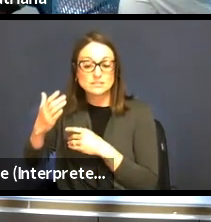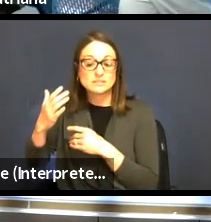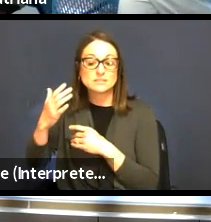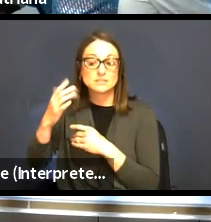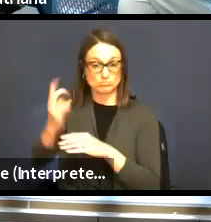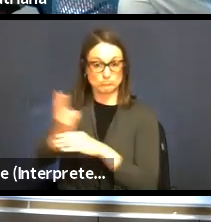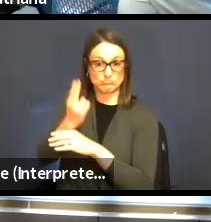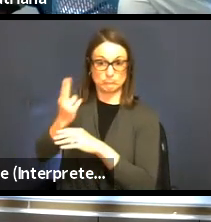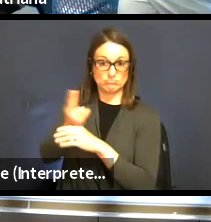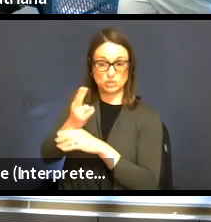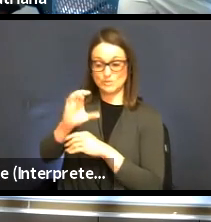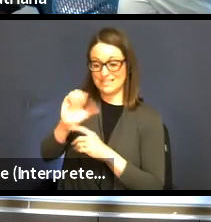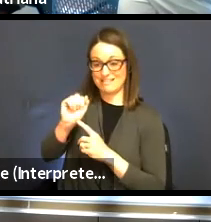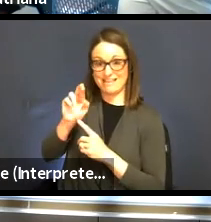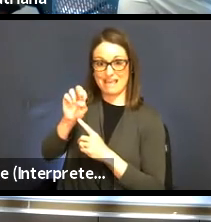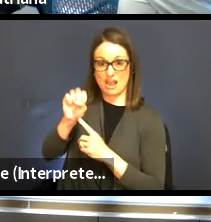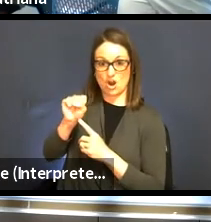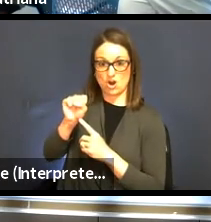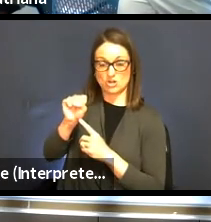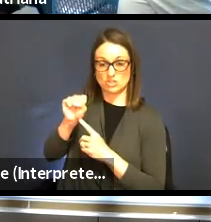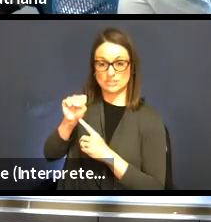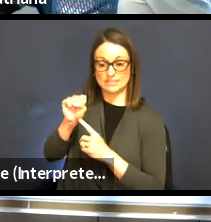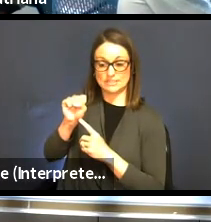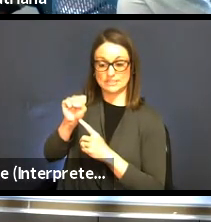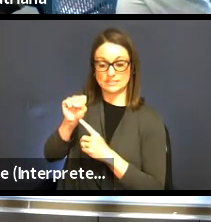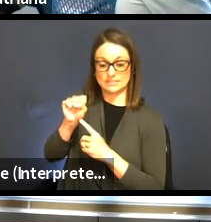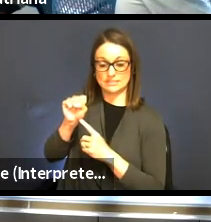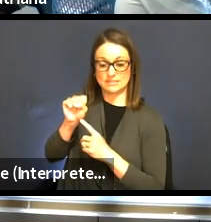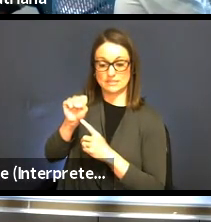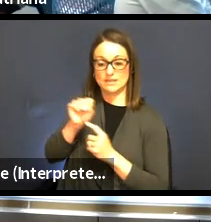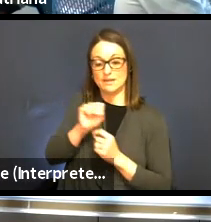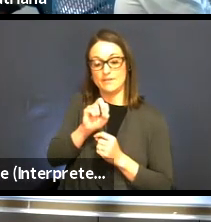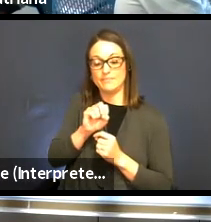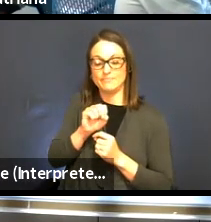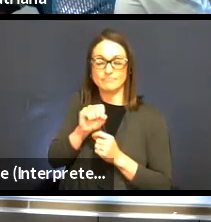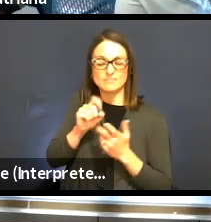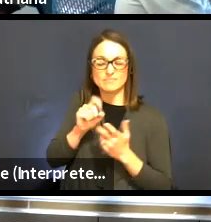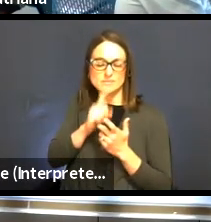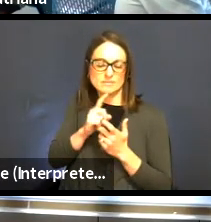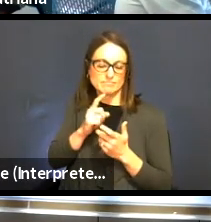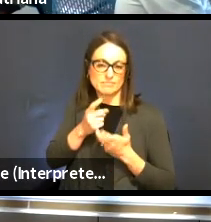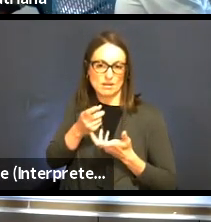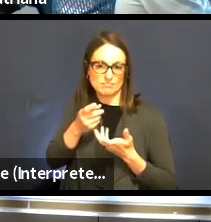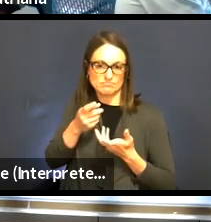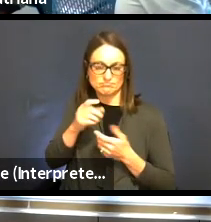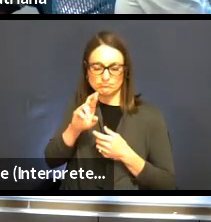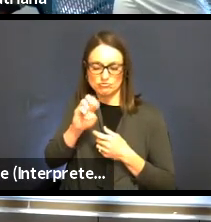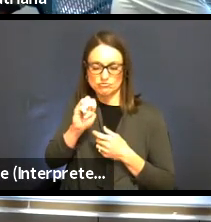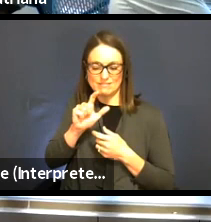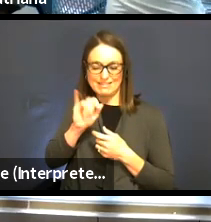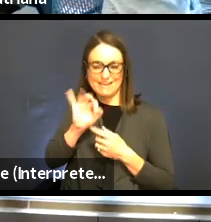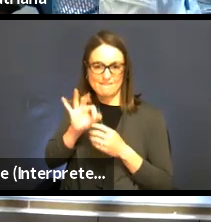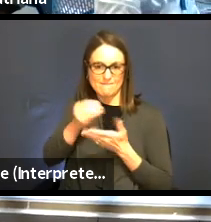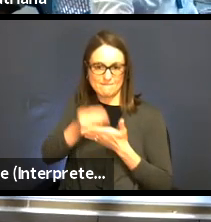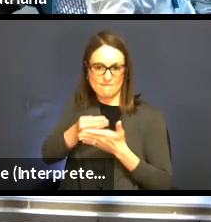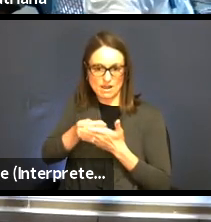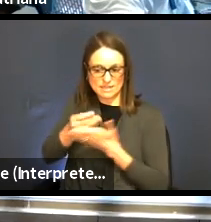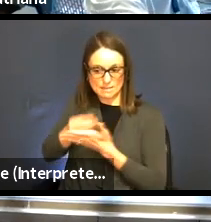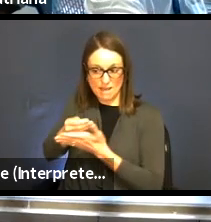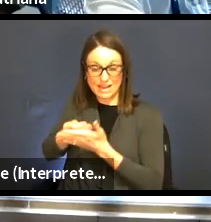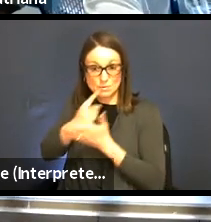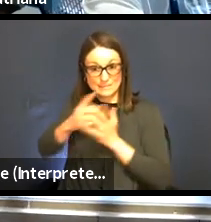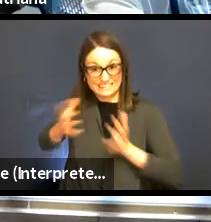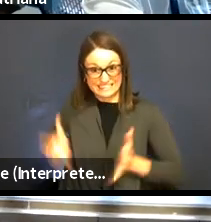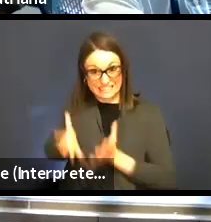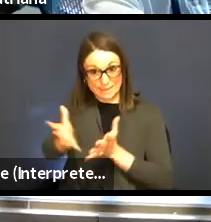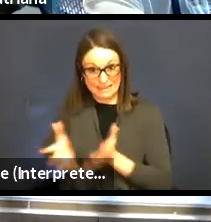that CARES Coronavirus Relief Fund money for is that stimulating the economy and